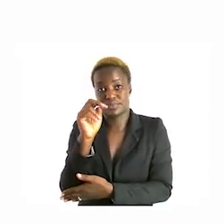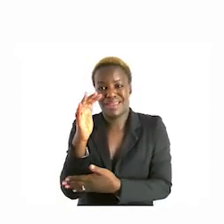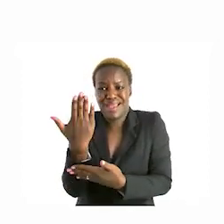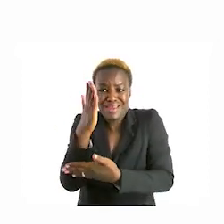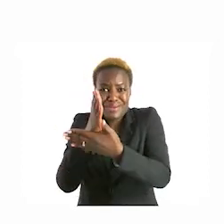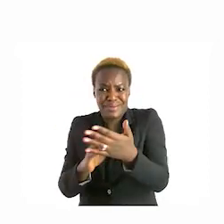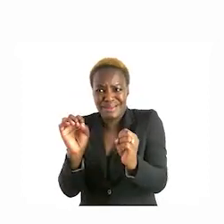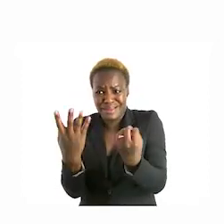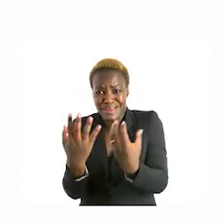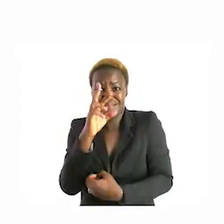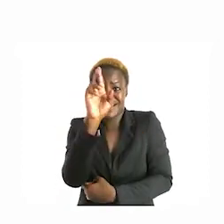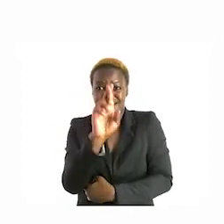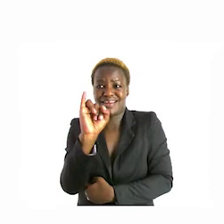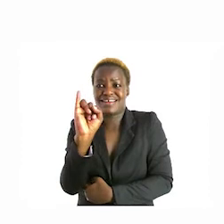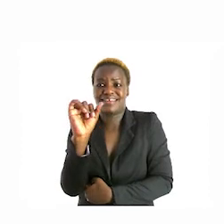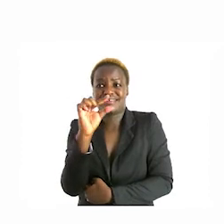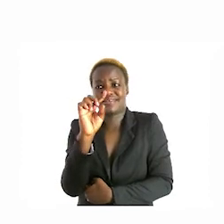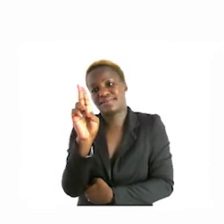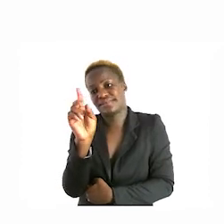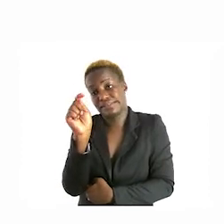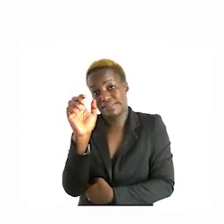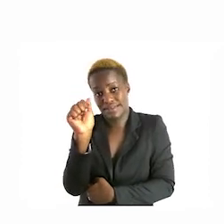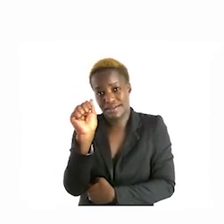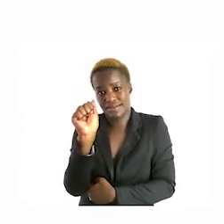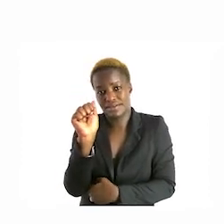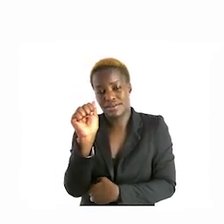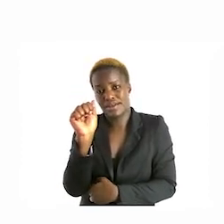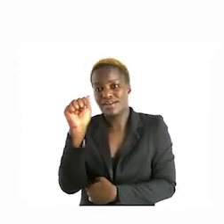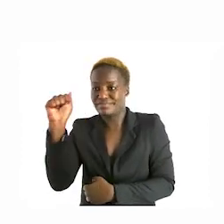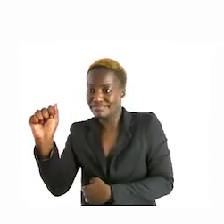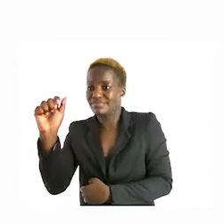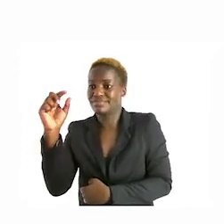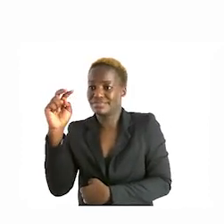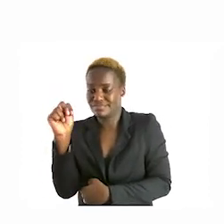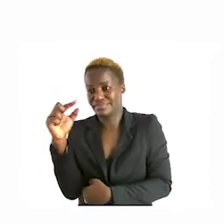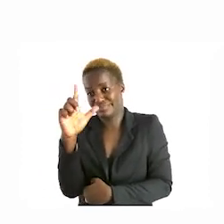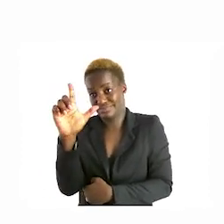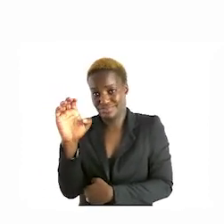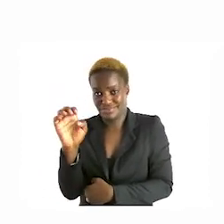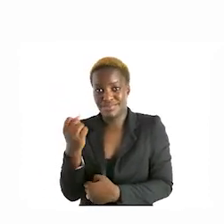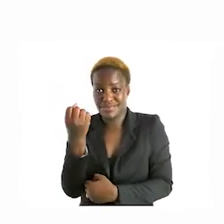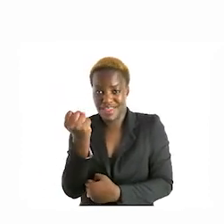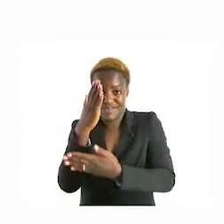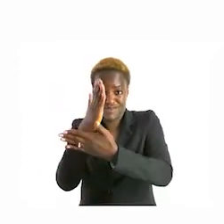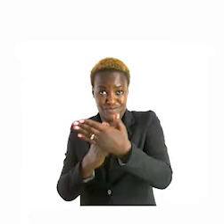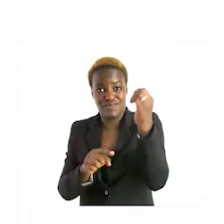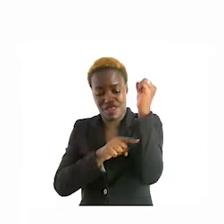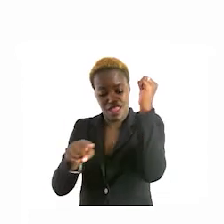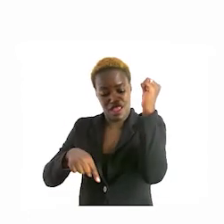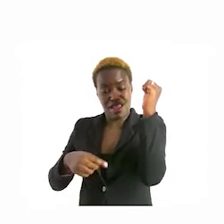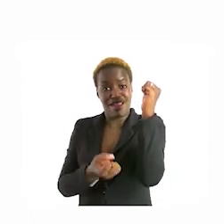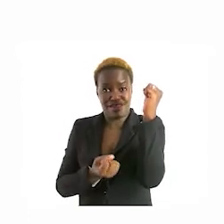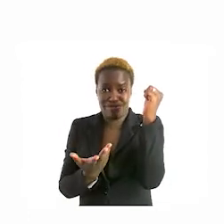of the right angles we have. The last one is the star. We have to count the sides. The vertical lines is a